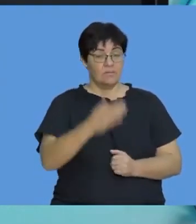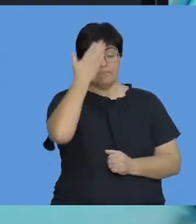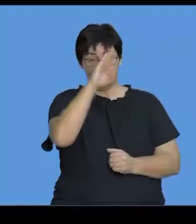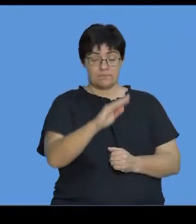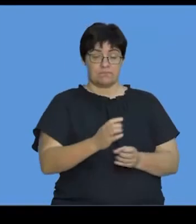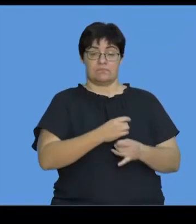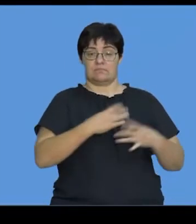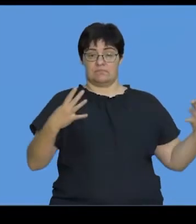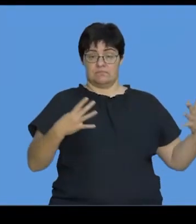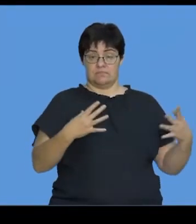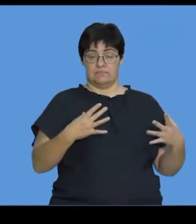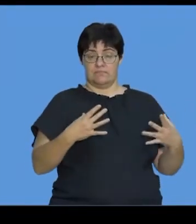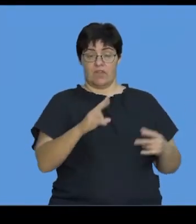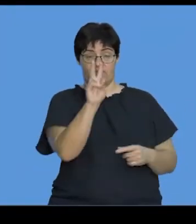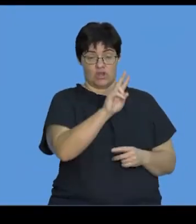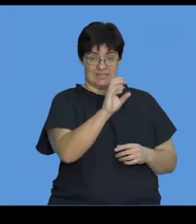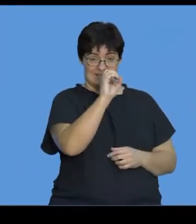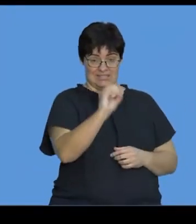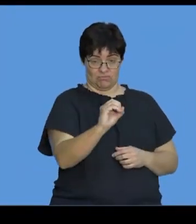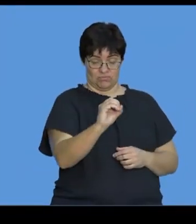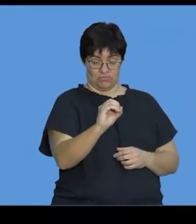that initial velocity is 0.